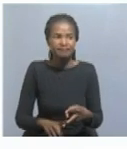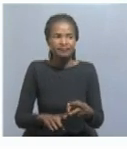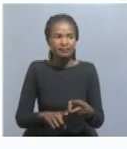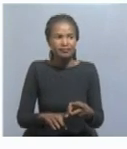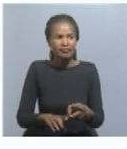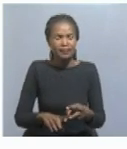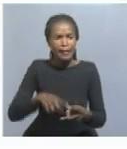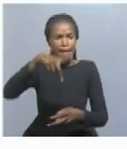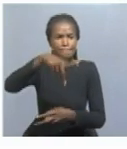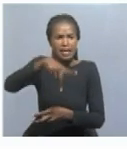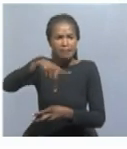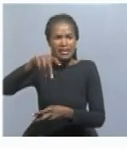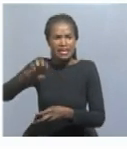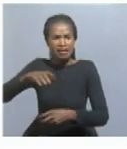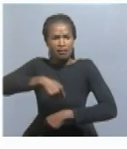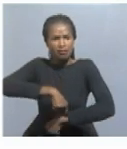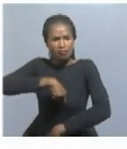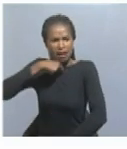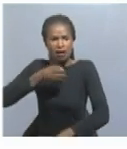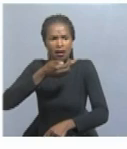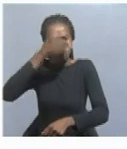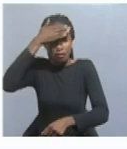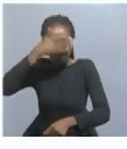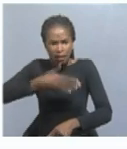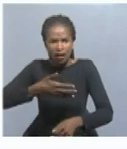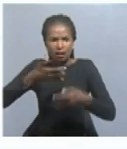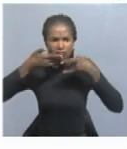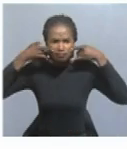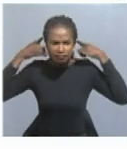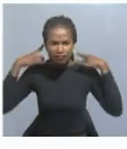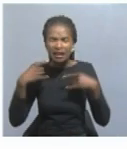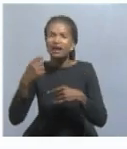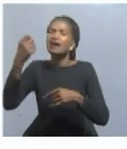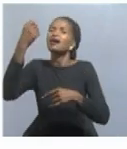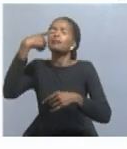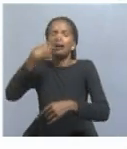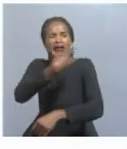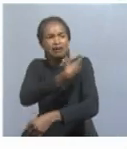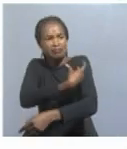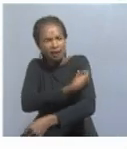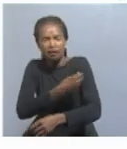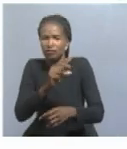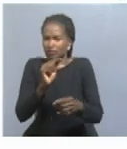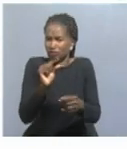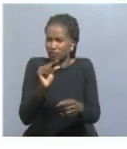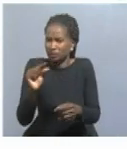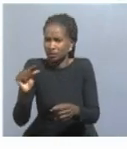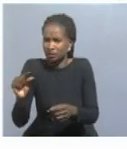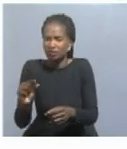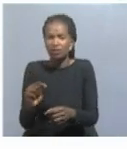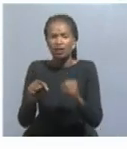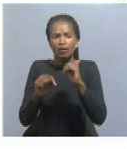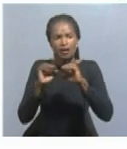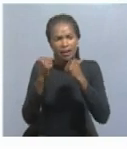protective PPEs, for example, and medical supplies. And so we in SACU are looking